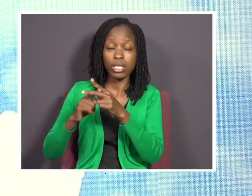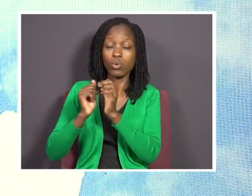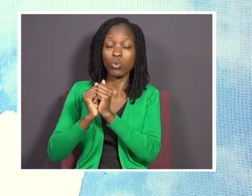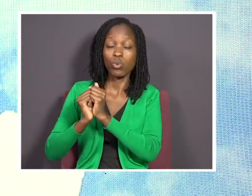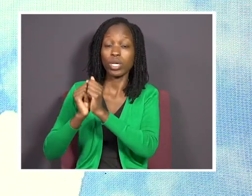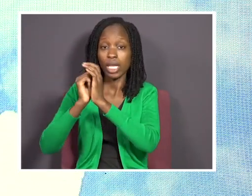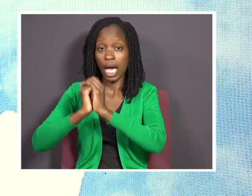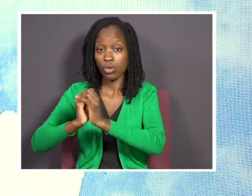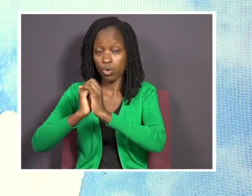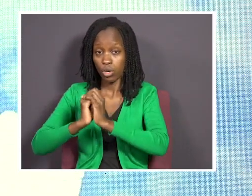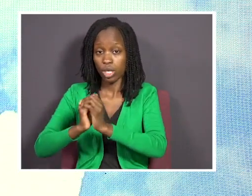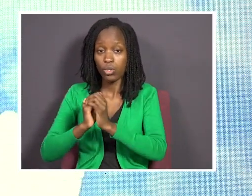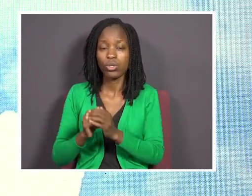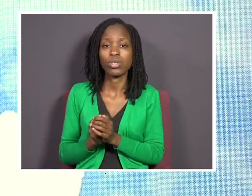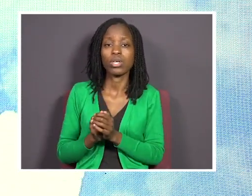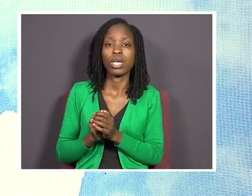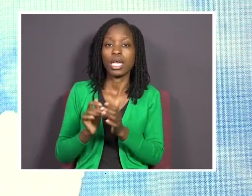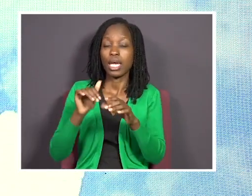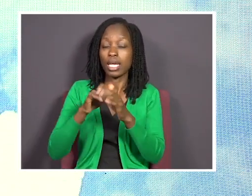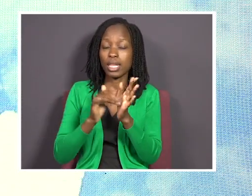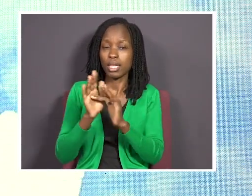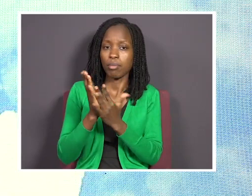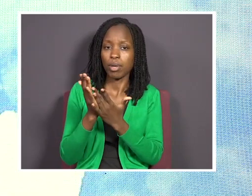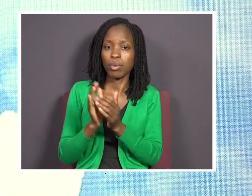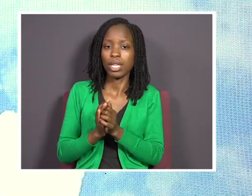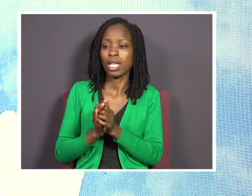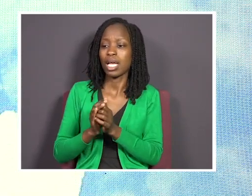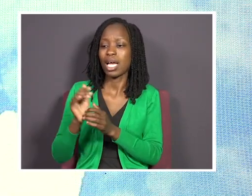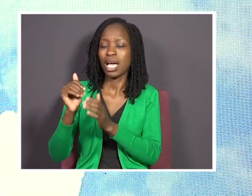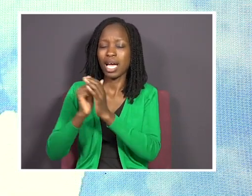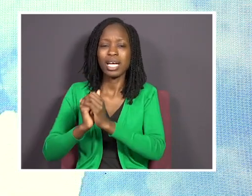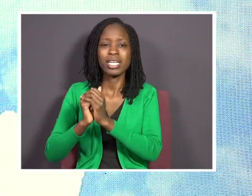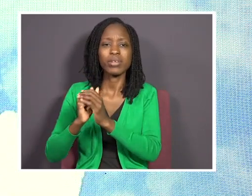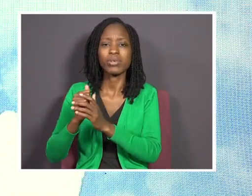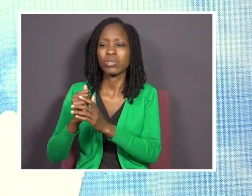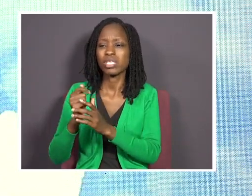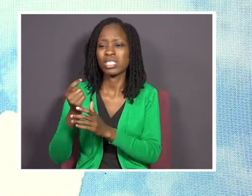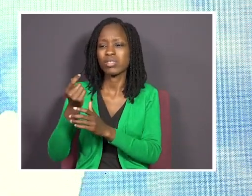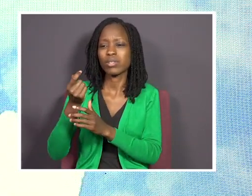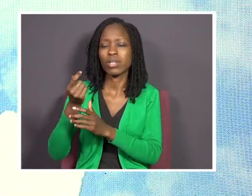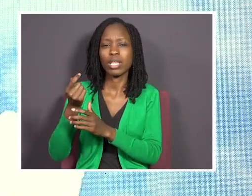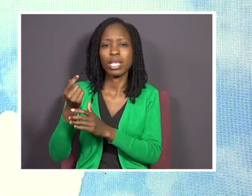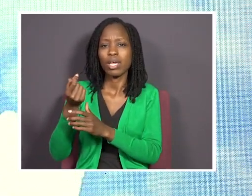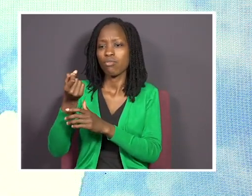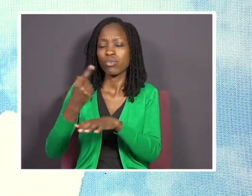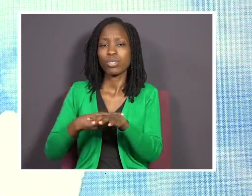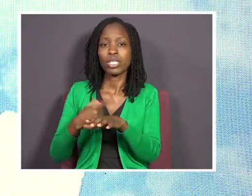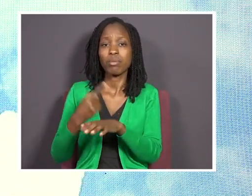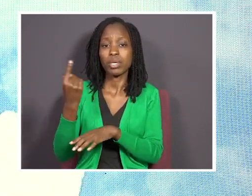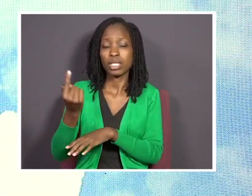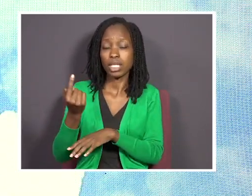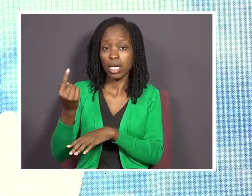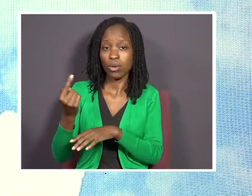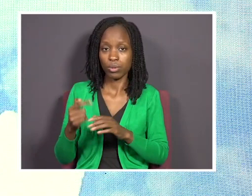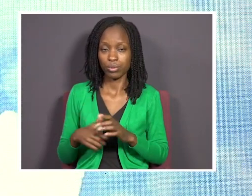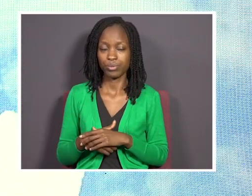their prayers. It rarely stands alone or it's on its own, except perhaps when it is a doxology, and